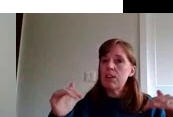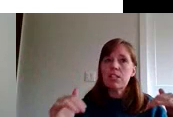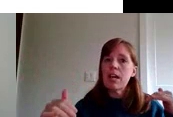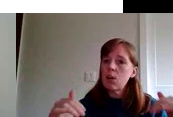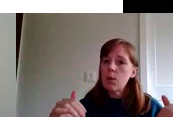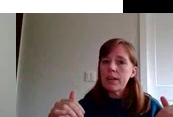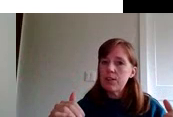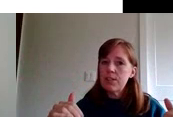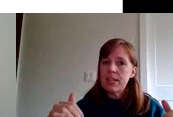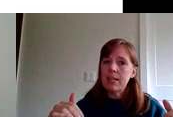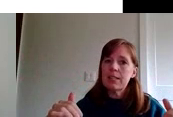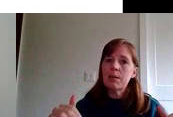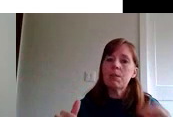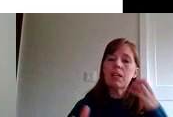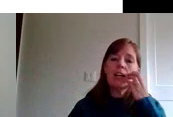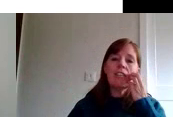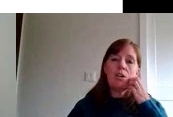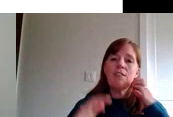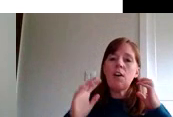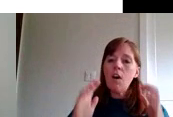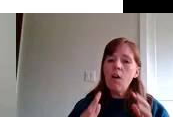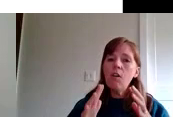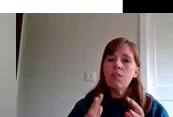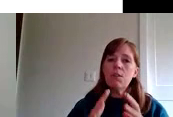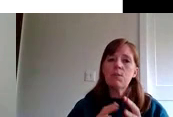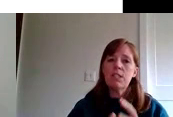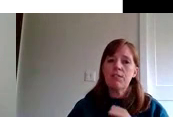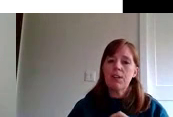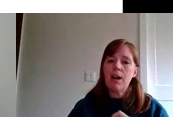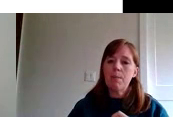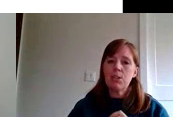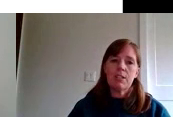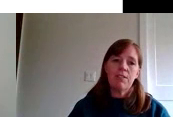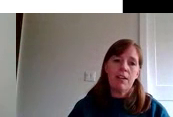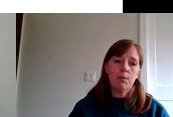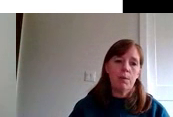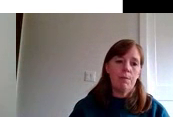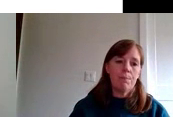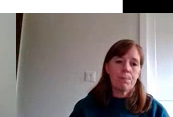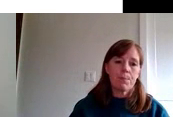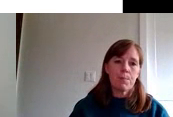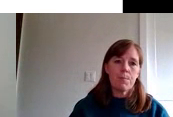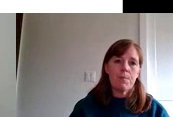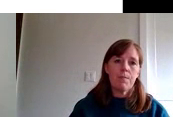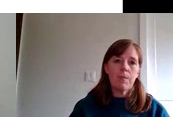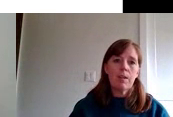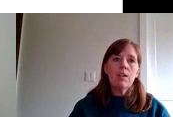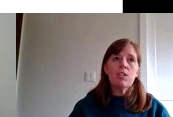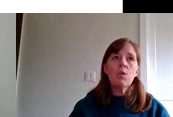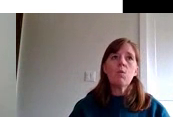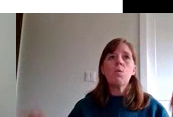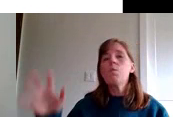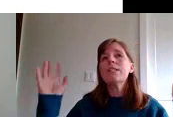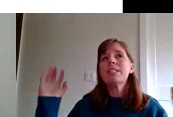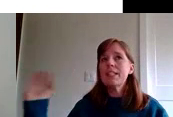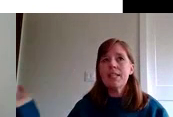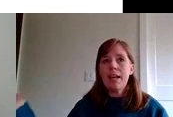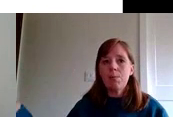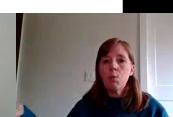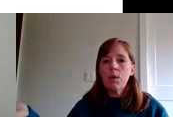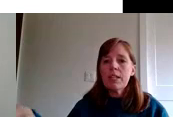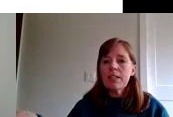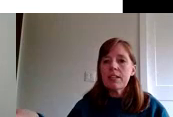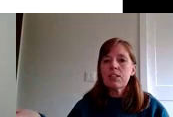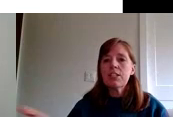match up if they're just not quite understanding something, that you have all of those different options available. So what's